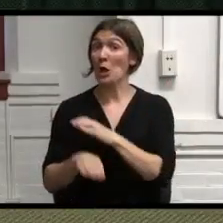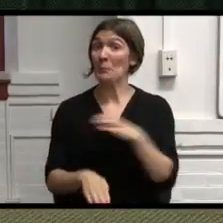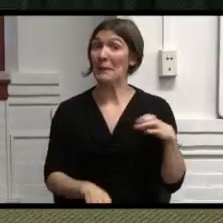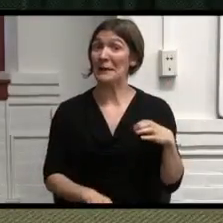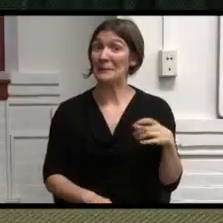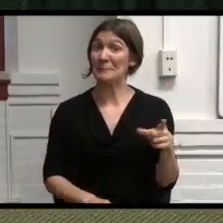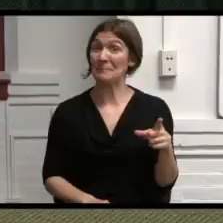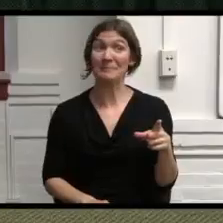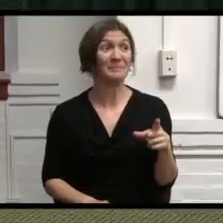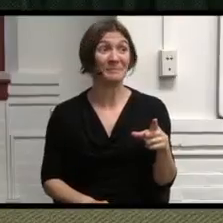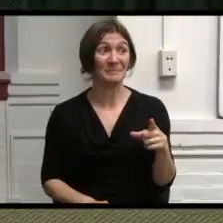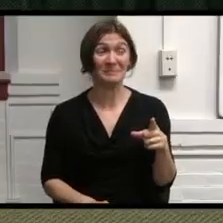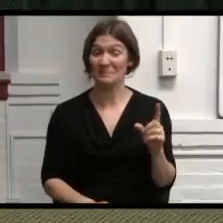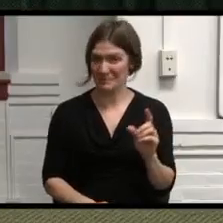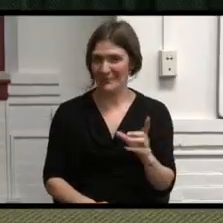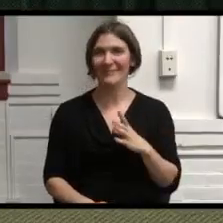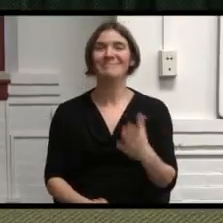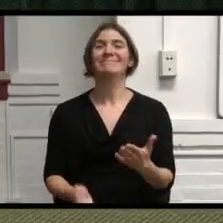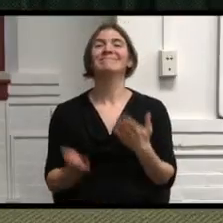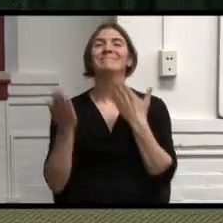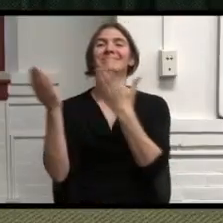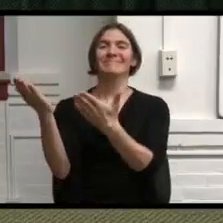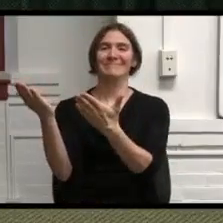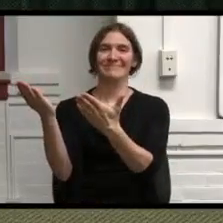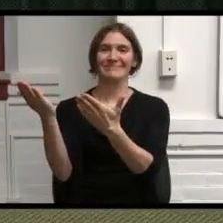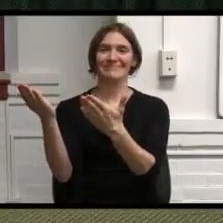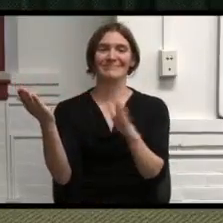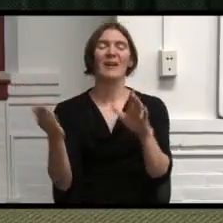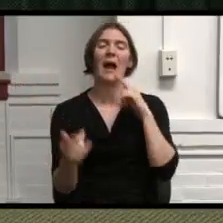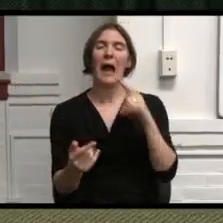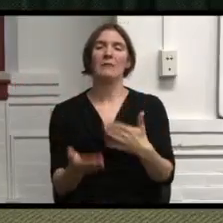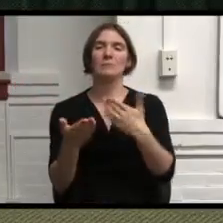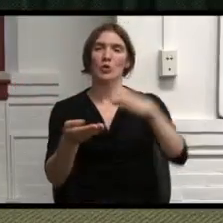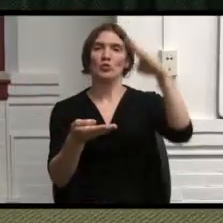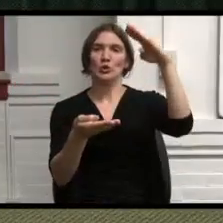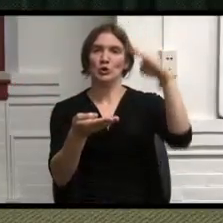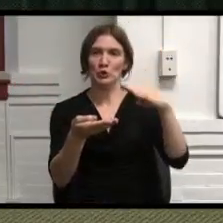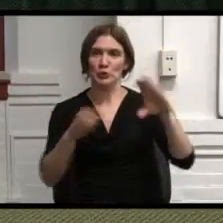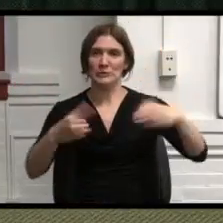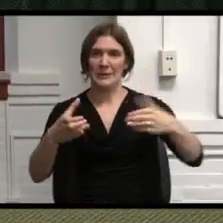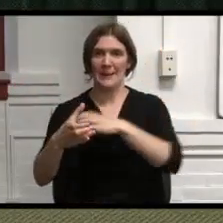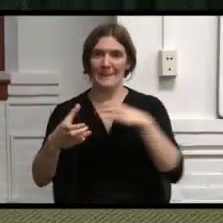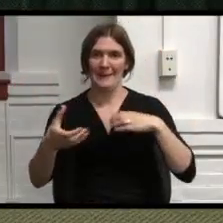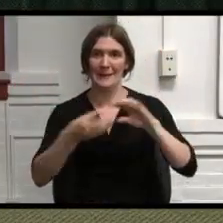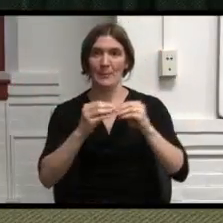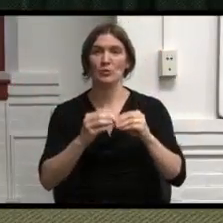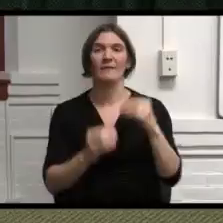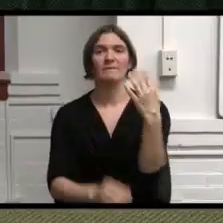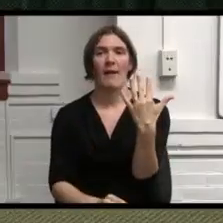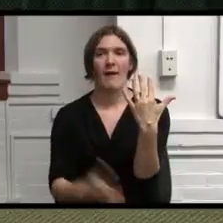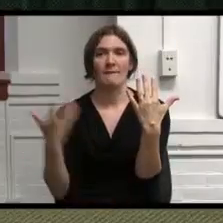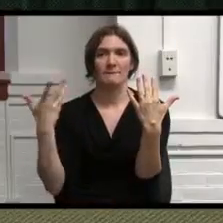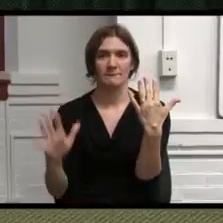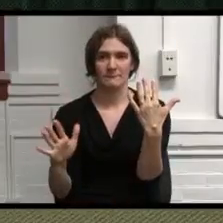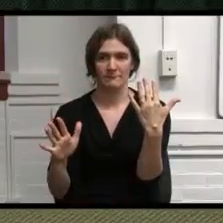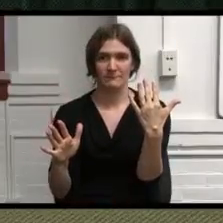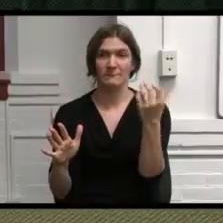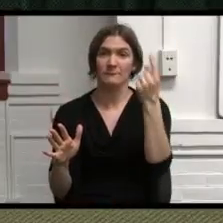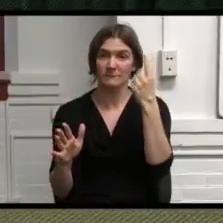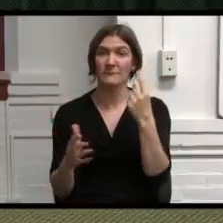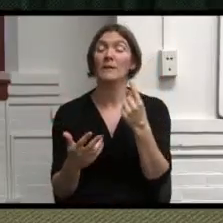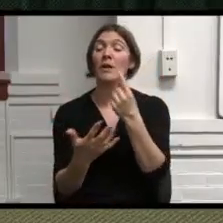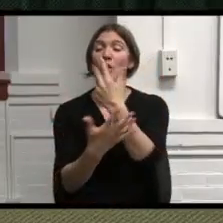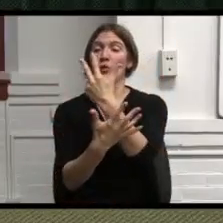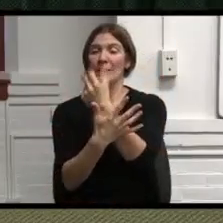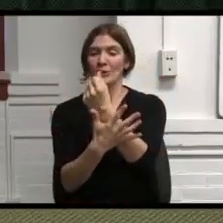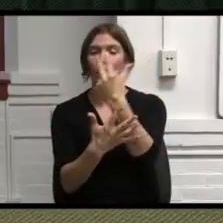Yep, so John, you gonna make the motion? Uh, To read, To reduce the number of seats on the cemetery committee to 5 with staggered 3-year